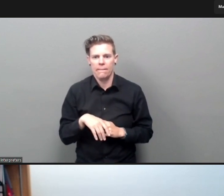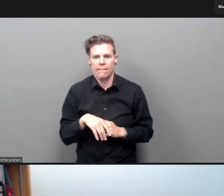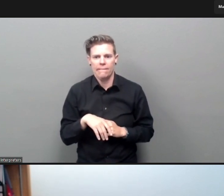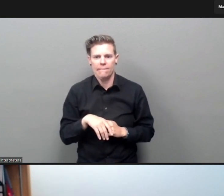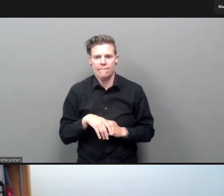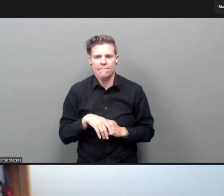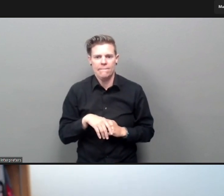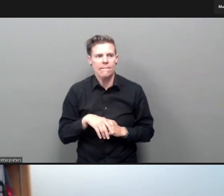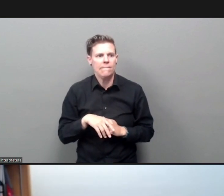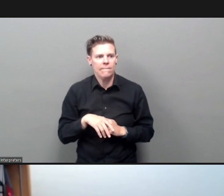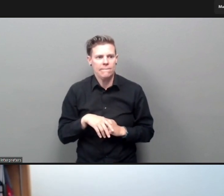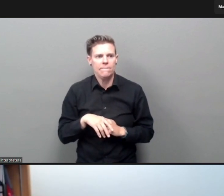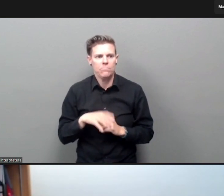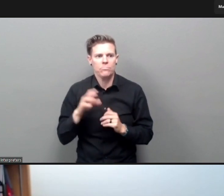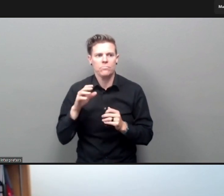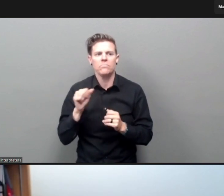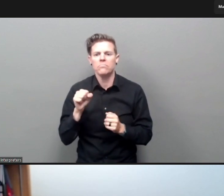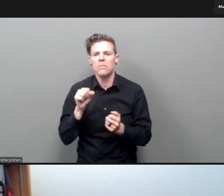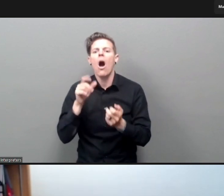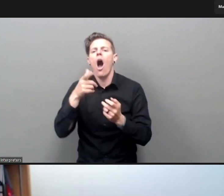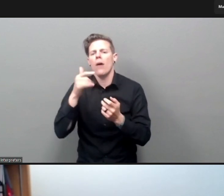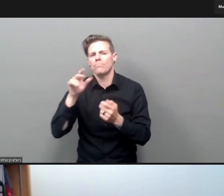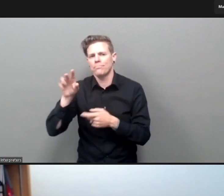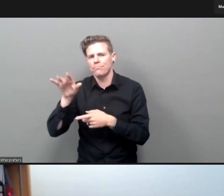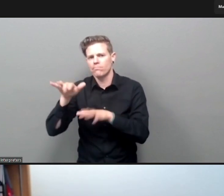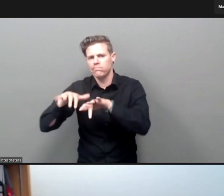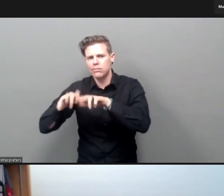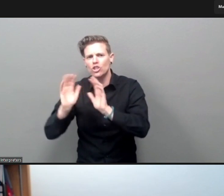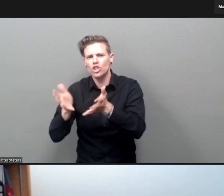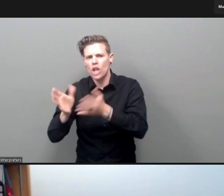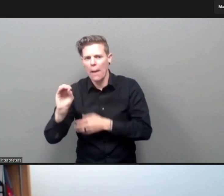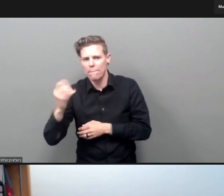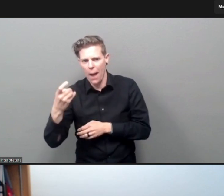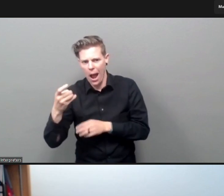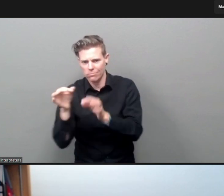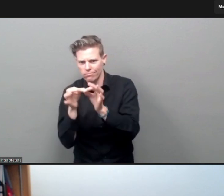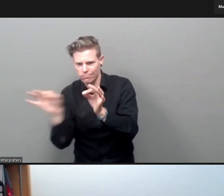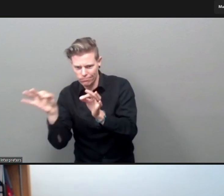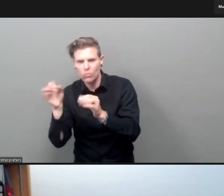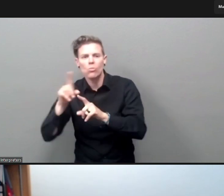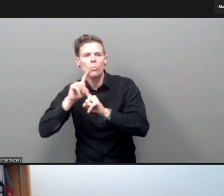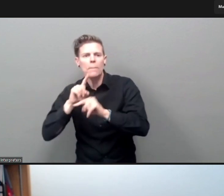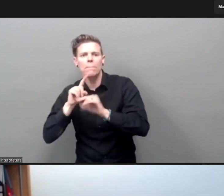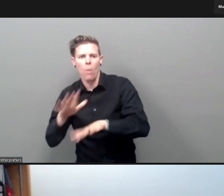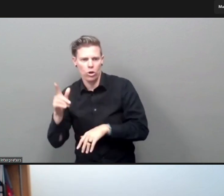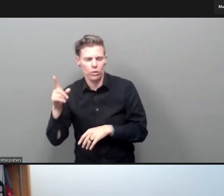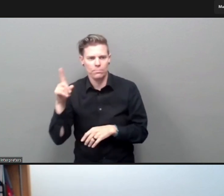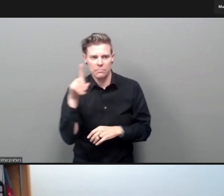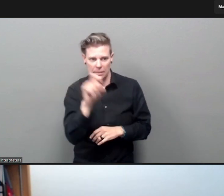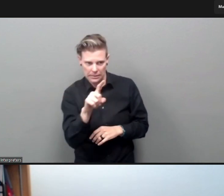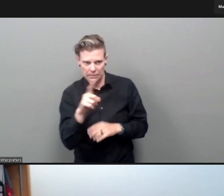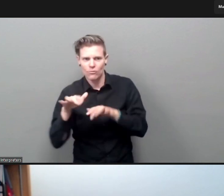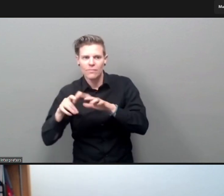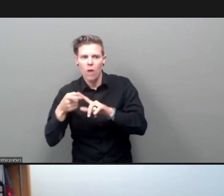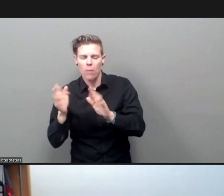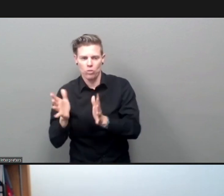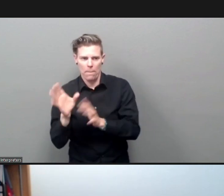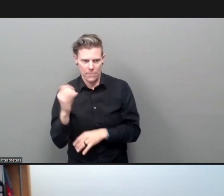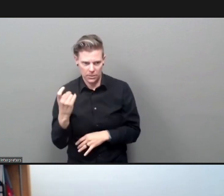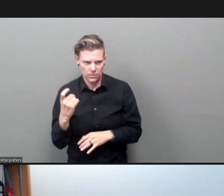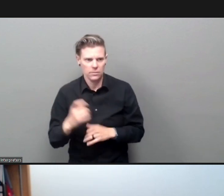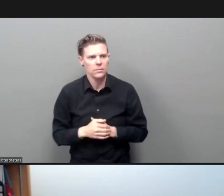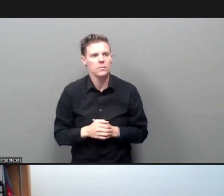student journalist there. Her question is, do you anticipate that the vaccination of children will slow the spread of COVID-19?